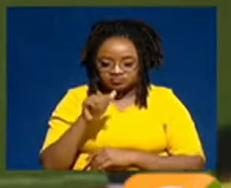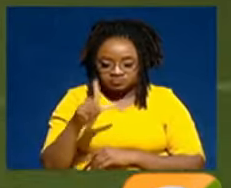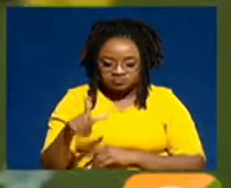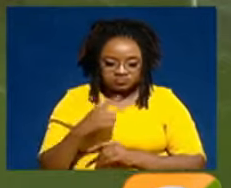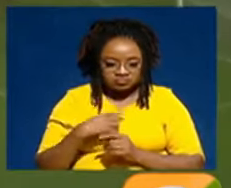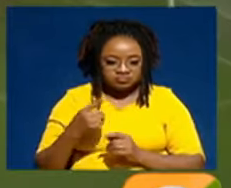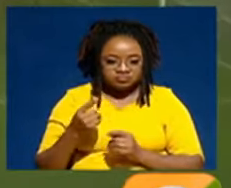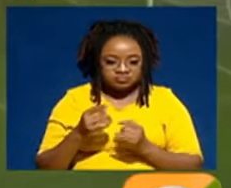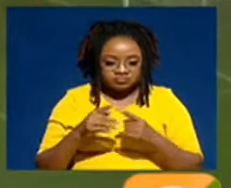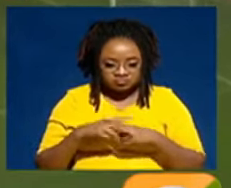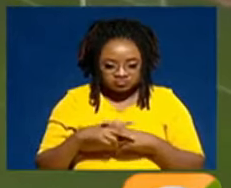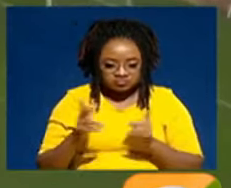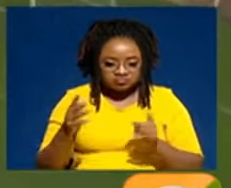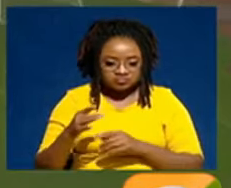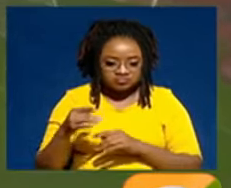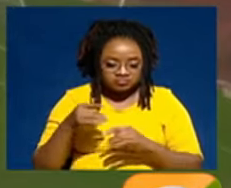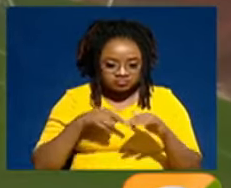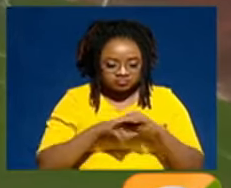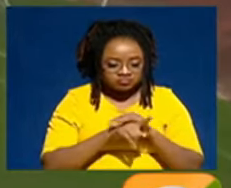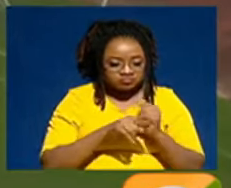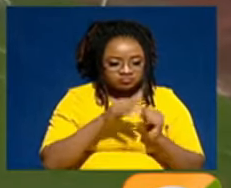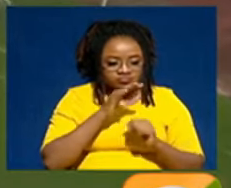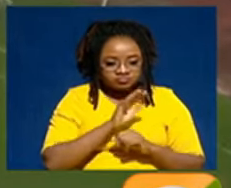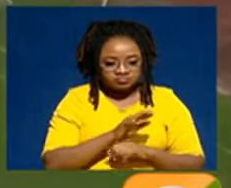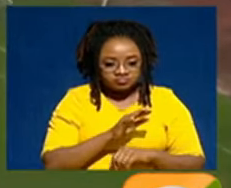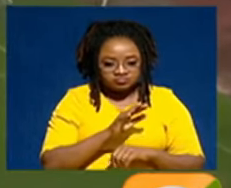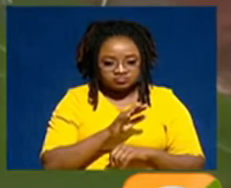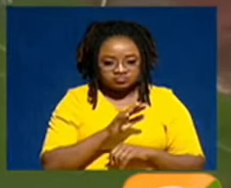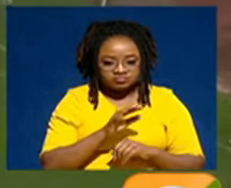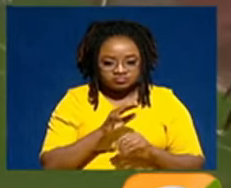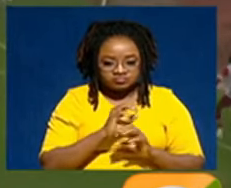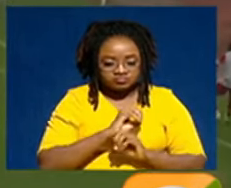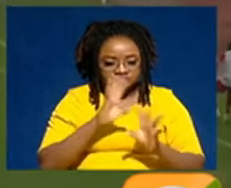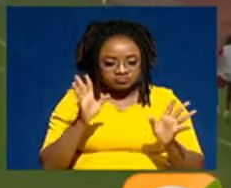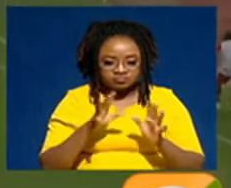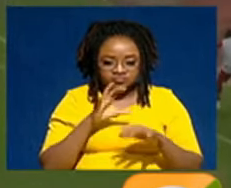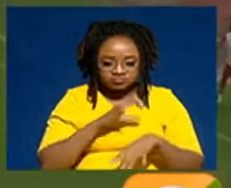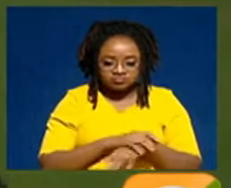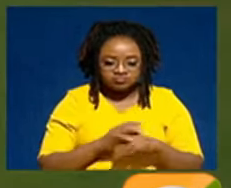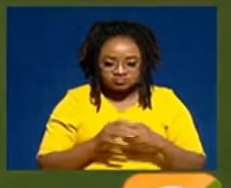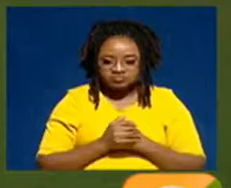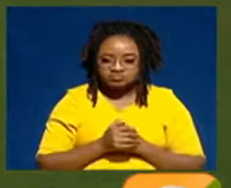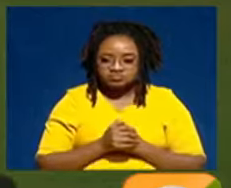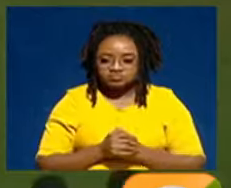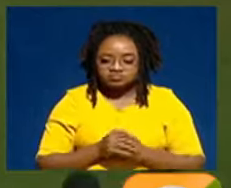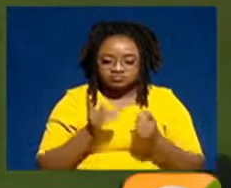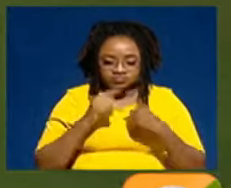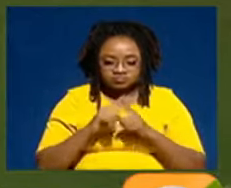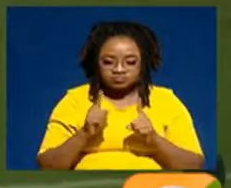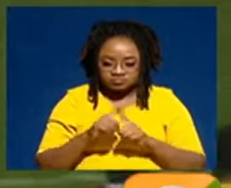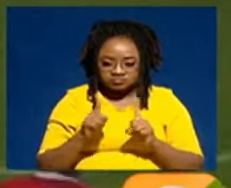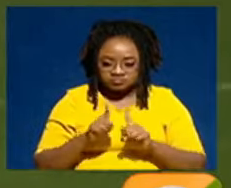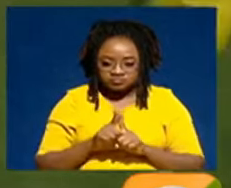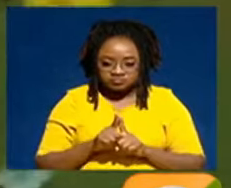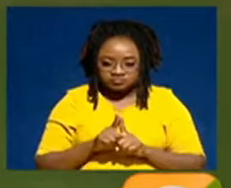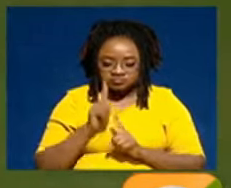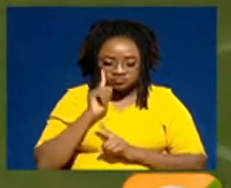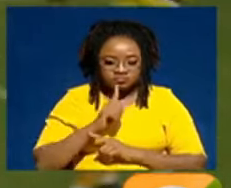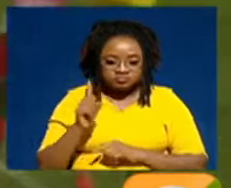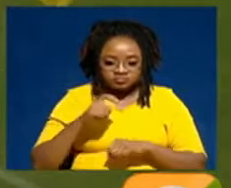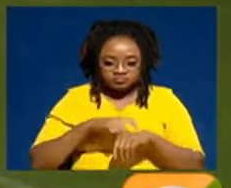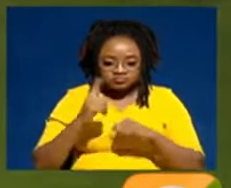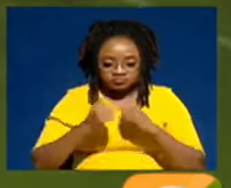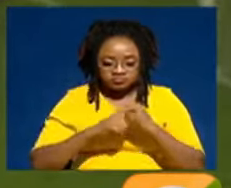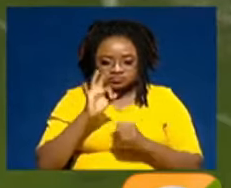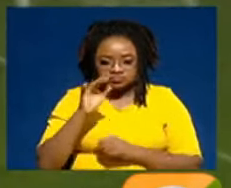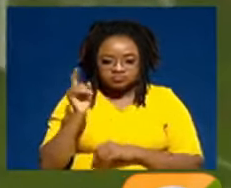stoppage time when he equalized the point-blank header. In the second half, Olunga doubled the scores in the 63rd